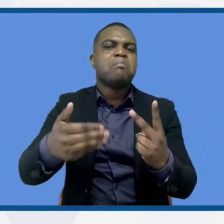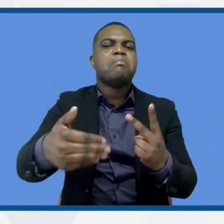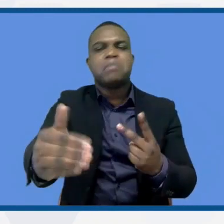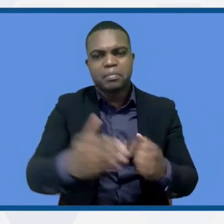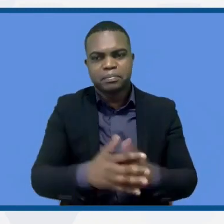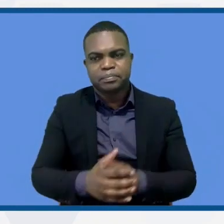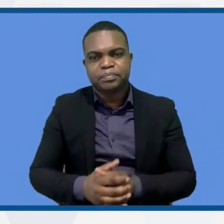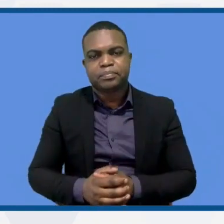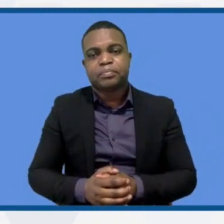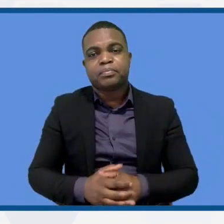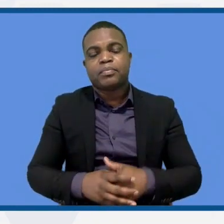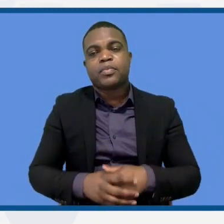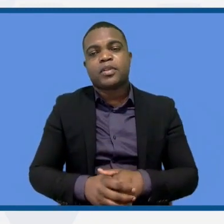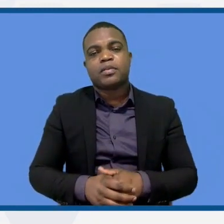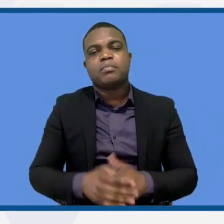1918363.